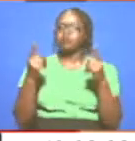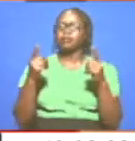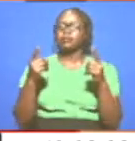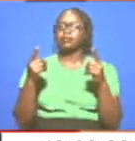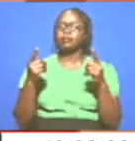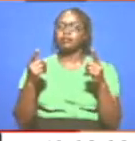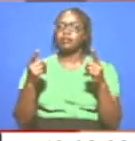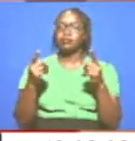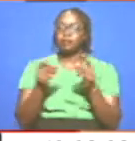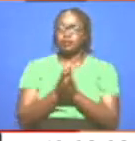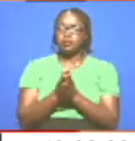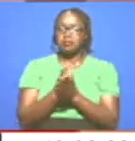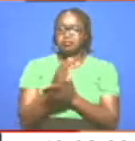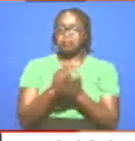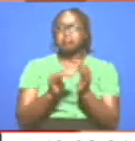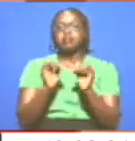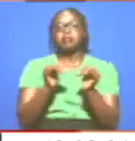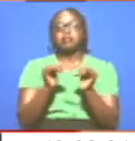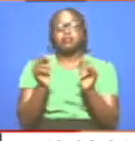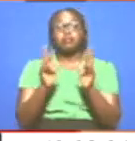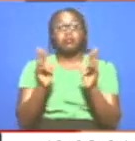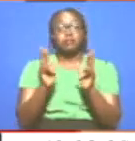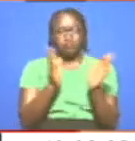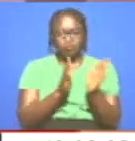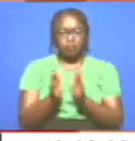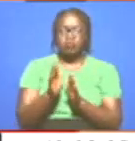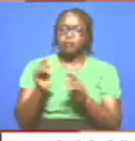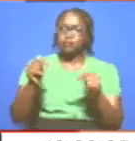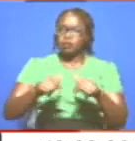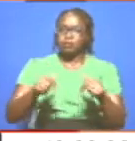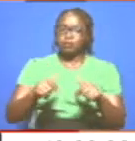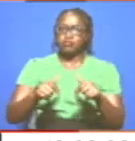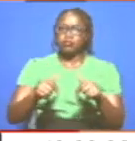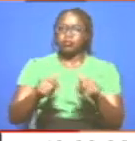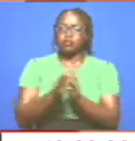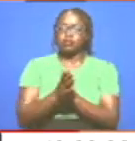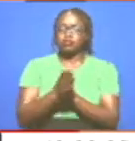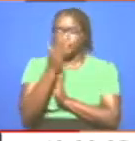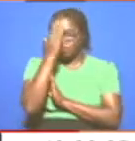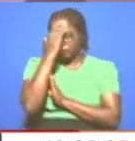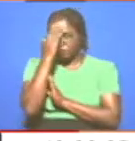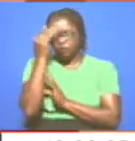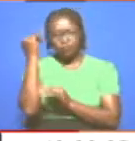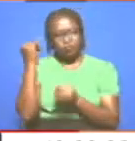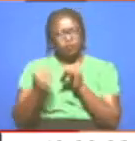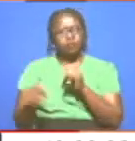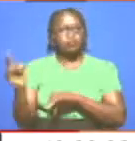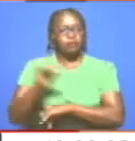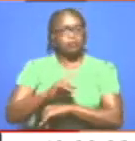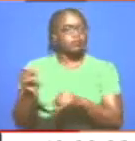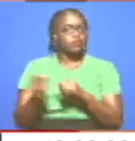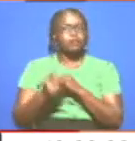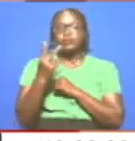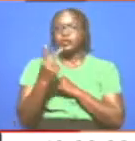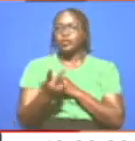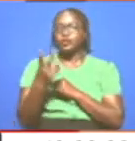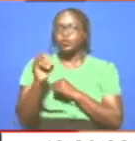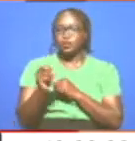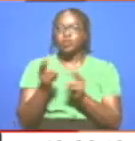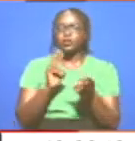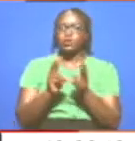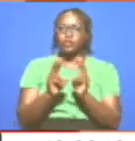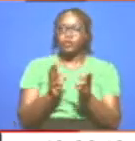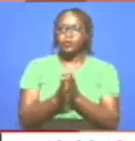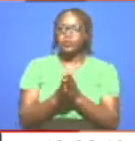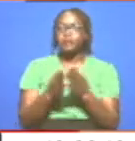the news outlook that we have got for this day on this Monday, the last day of February 2022. And on Sports Check,